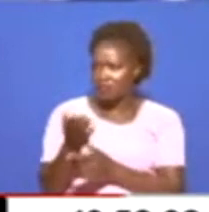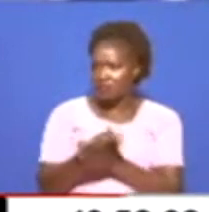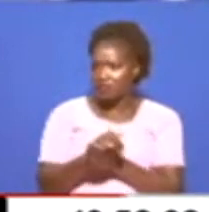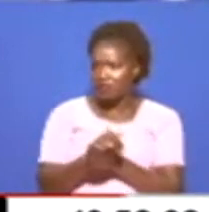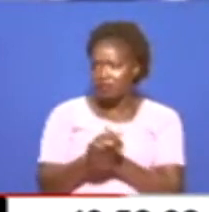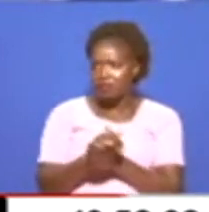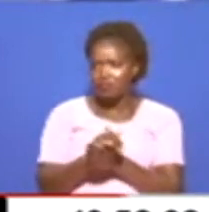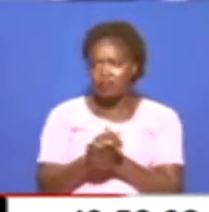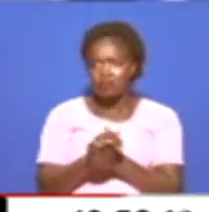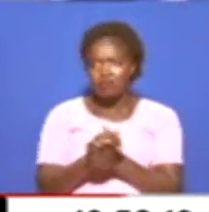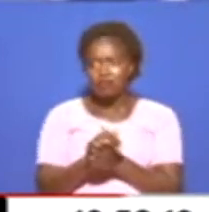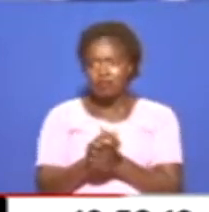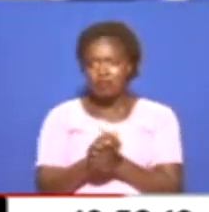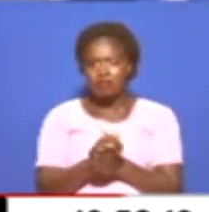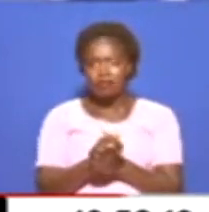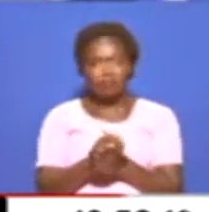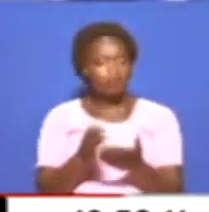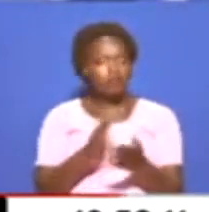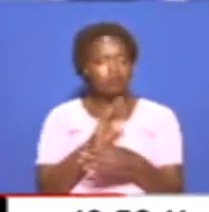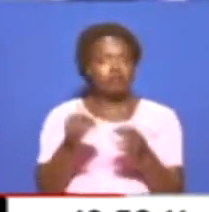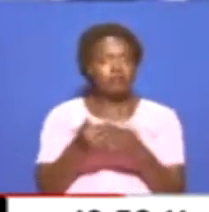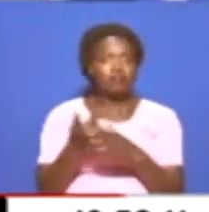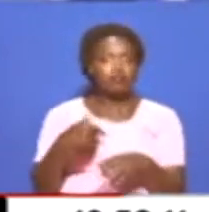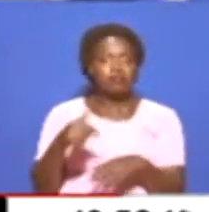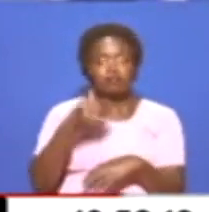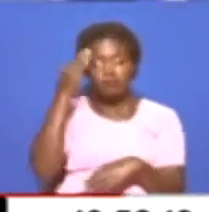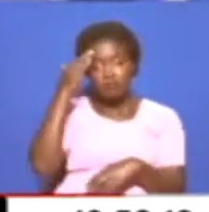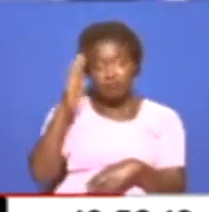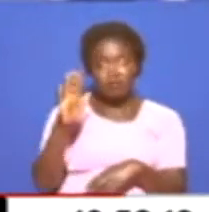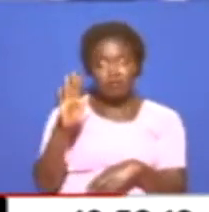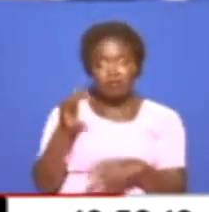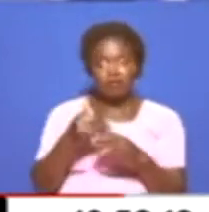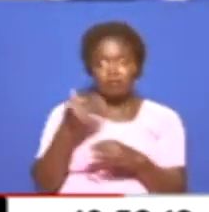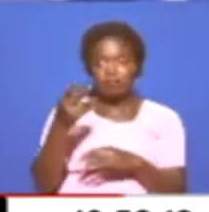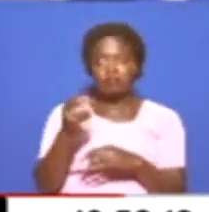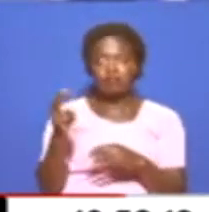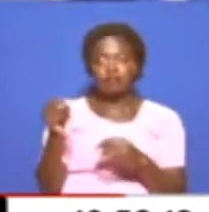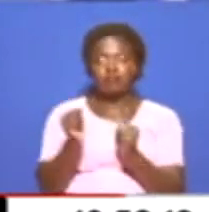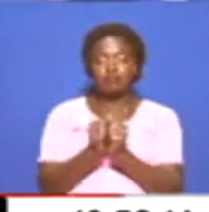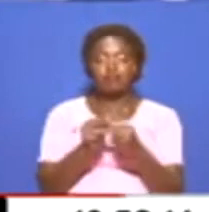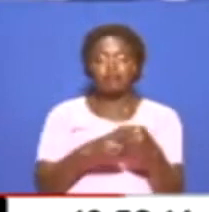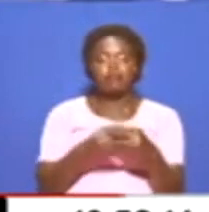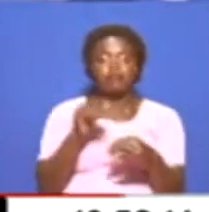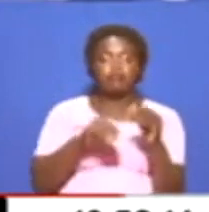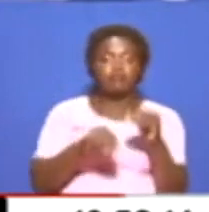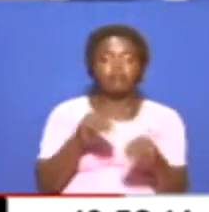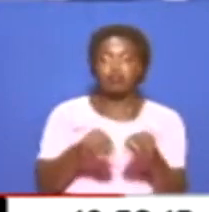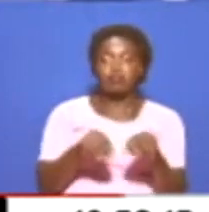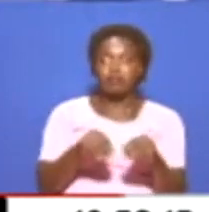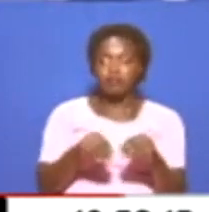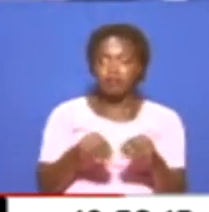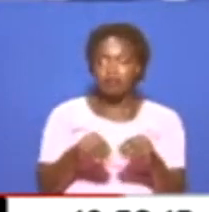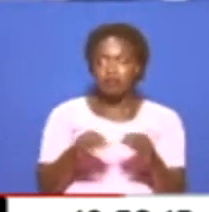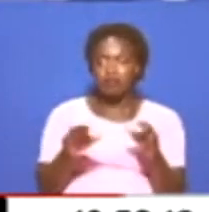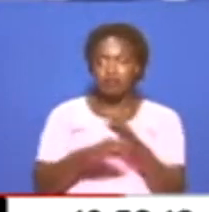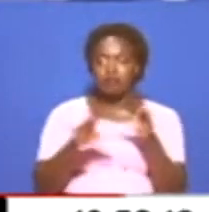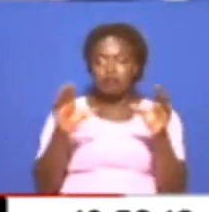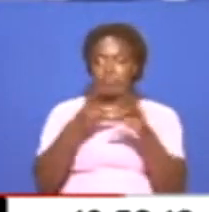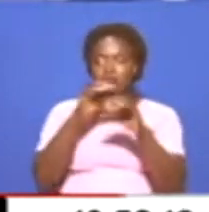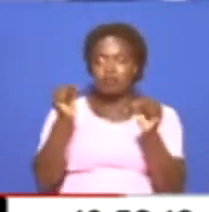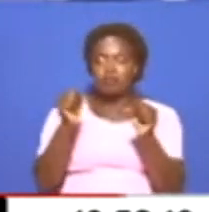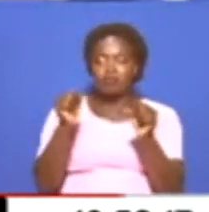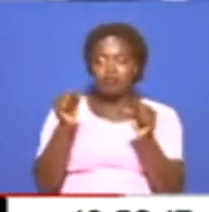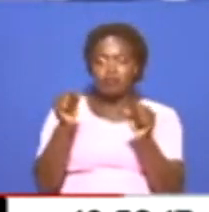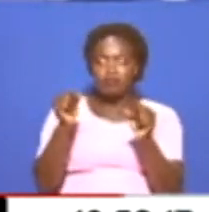Jerusalem, all of us are aware that after 2017 elections, the deputy president was